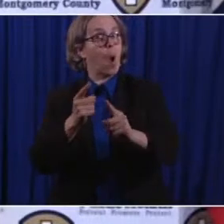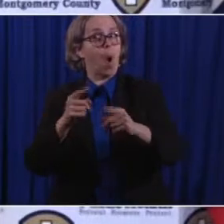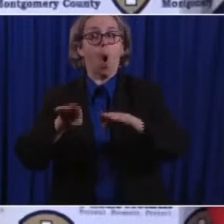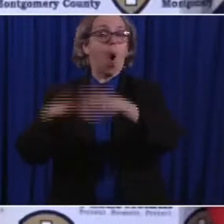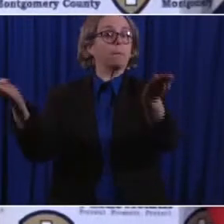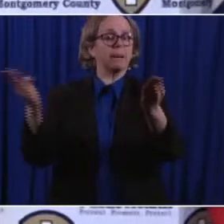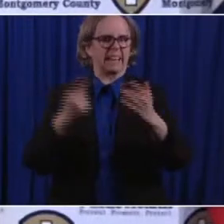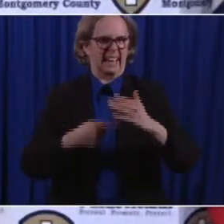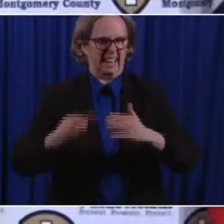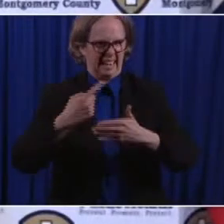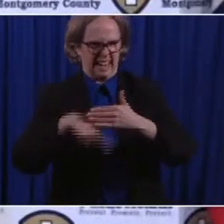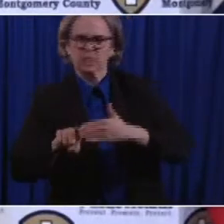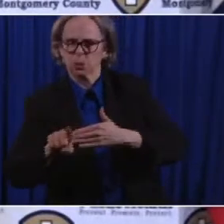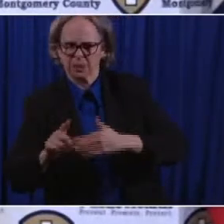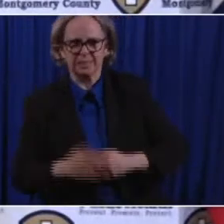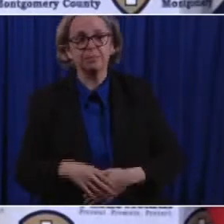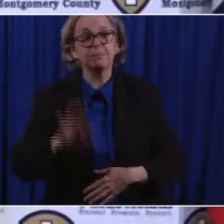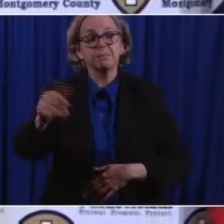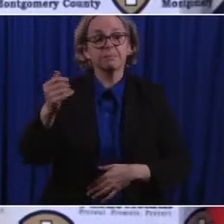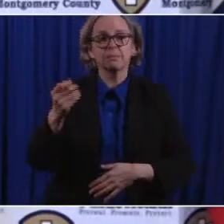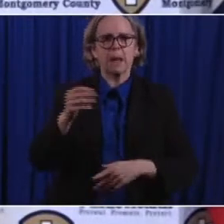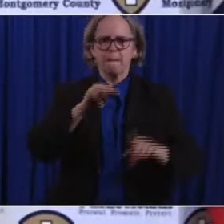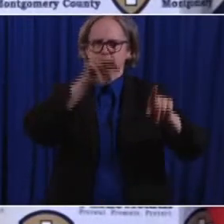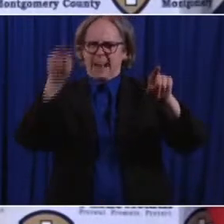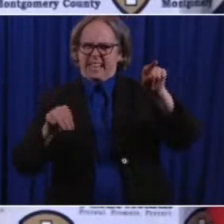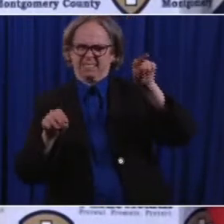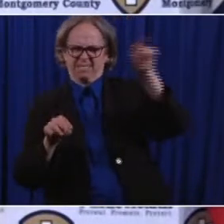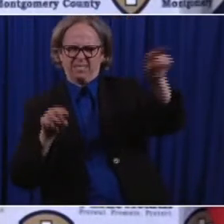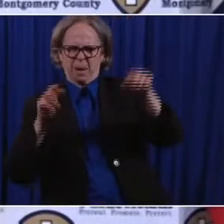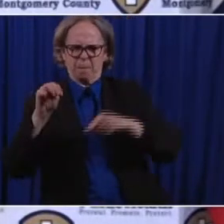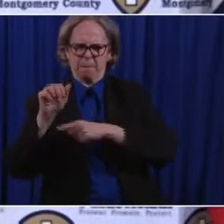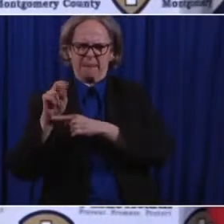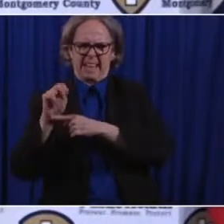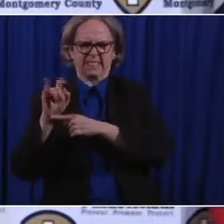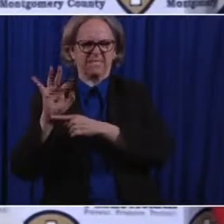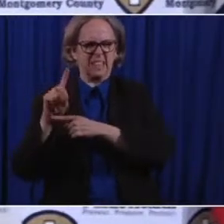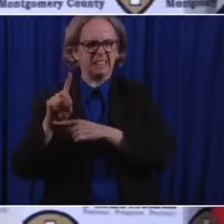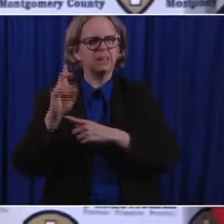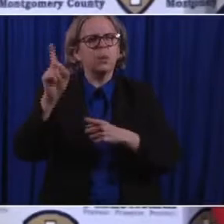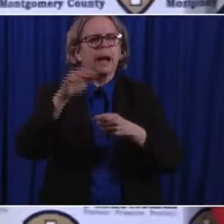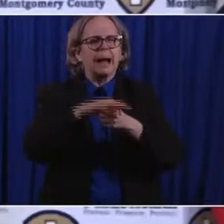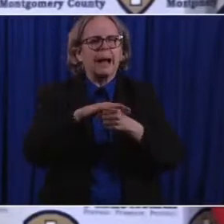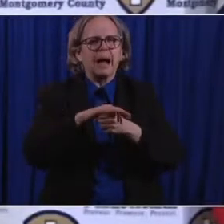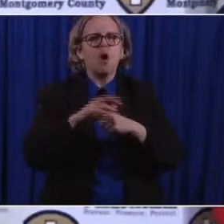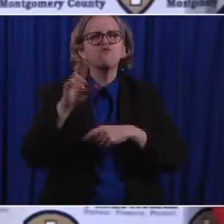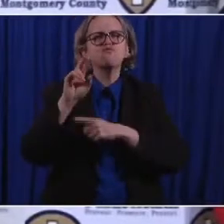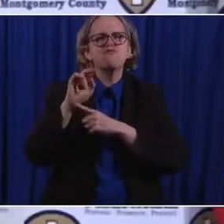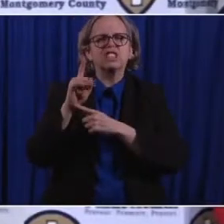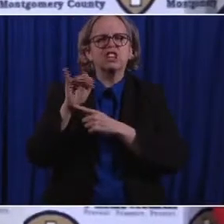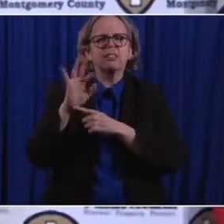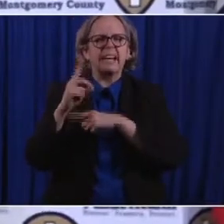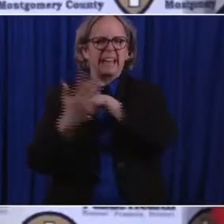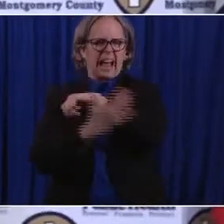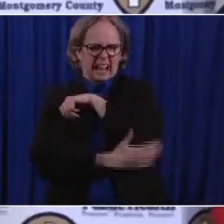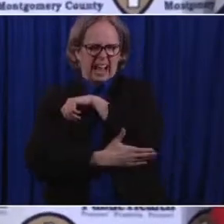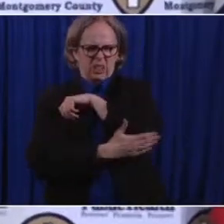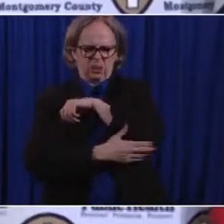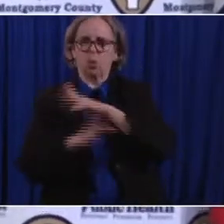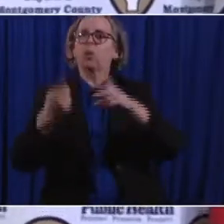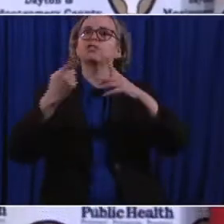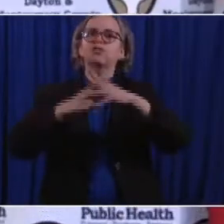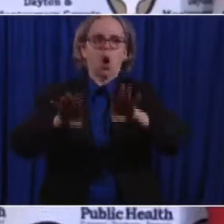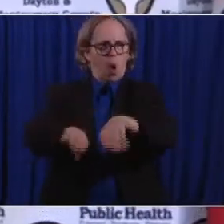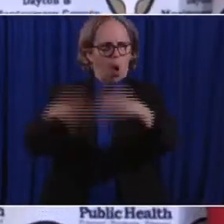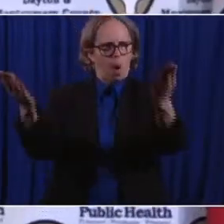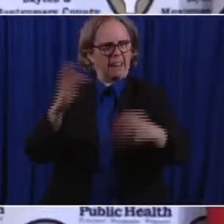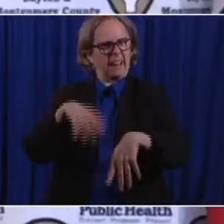in Mansfield and Richland County, at the Richland County Fairgrounds, will also open next week. And then our mobile clinic in